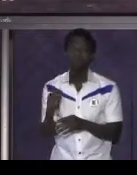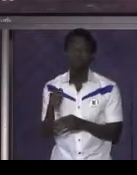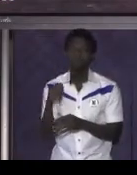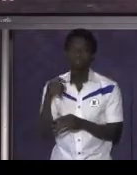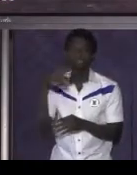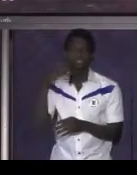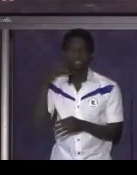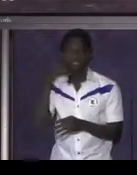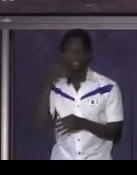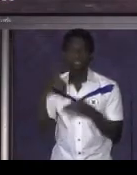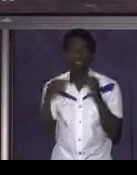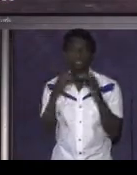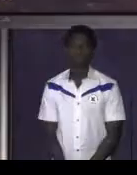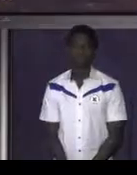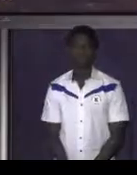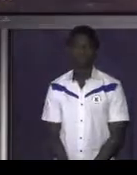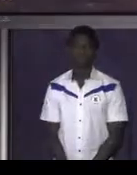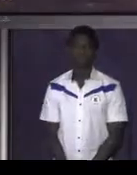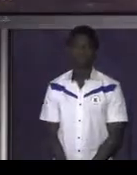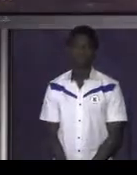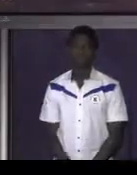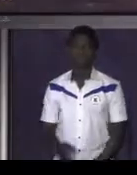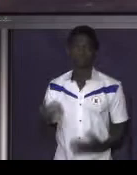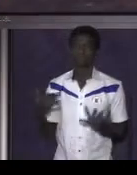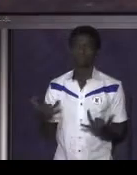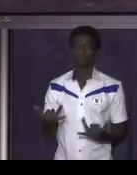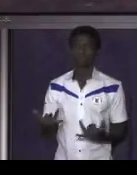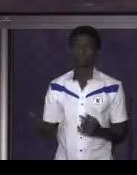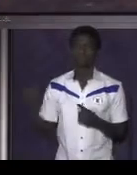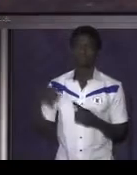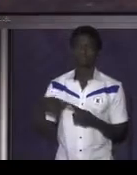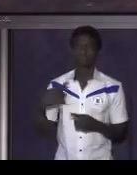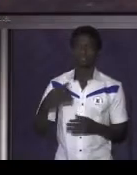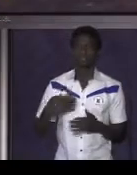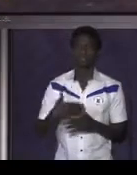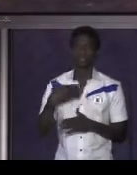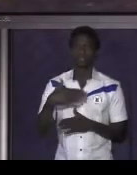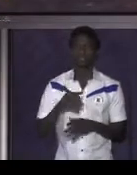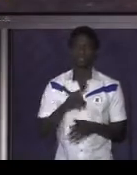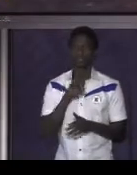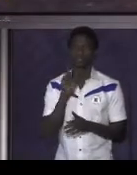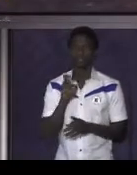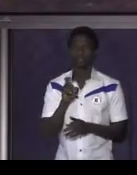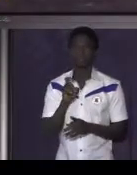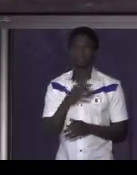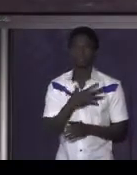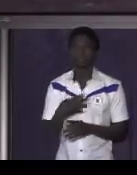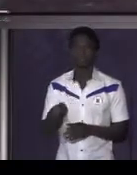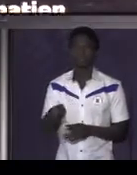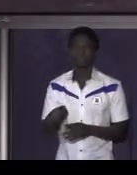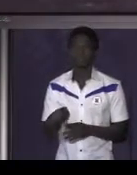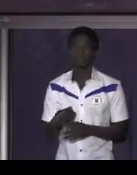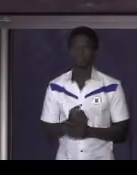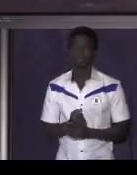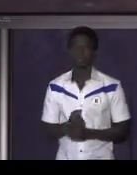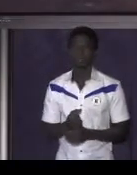service provider in Nigeria. Now on to the next question, and